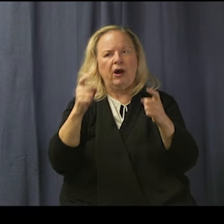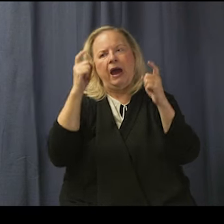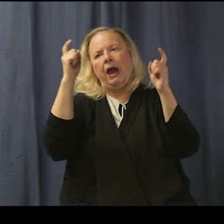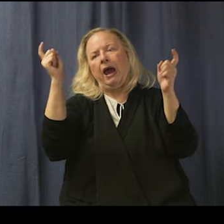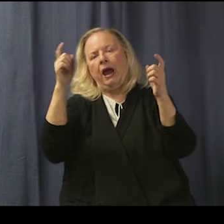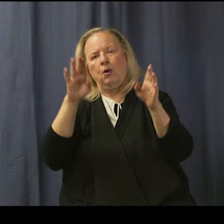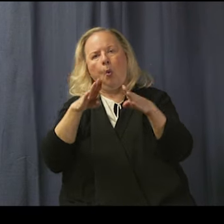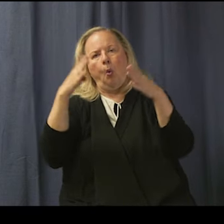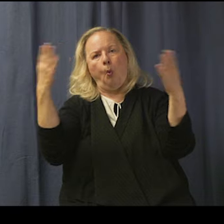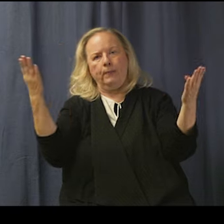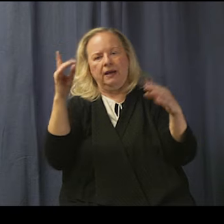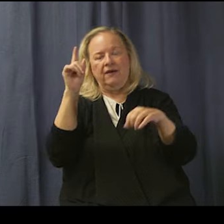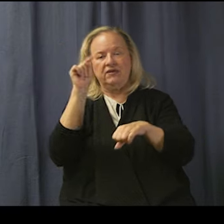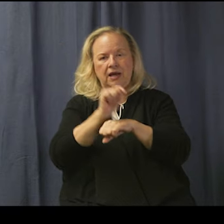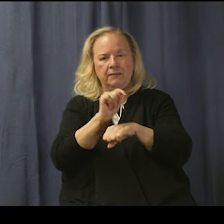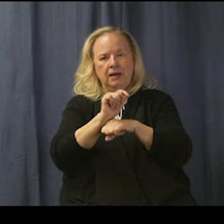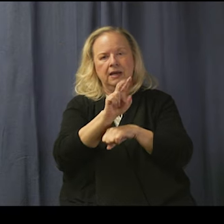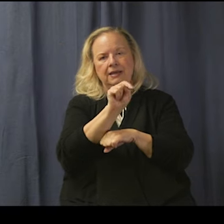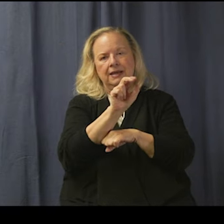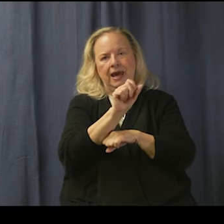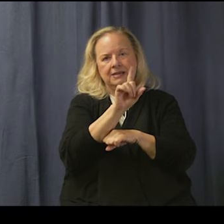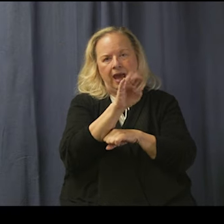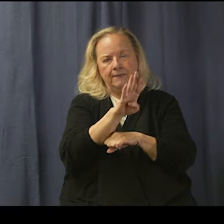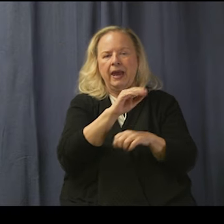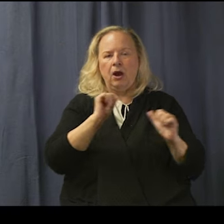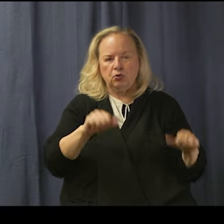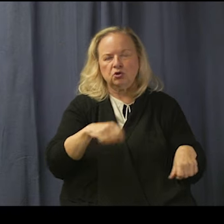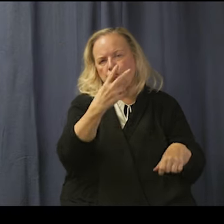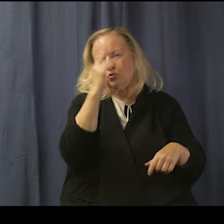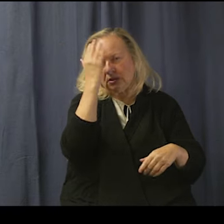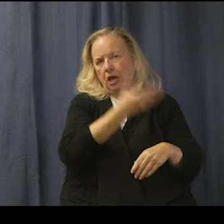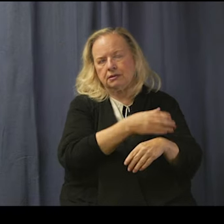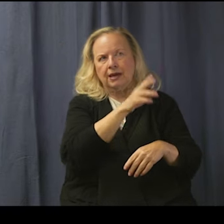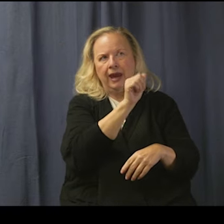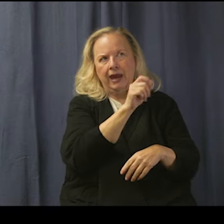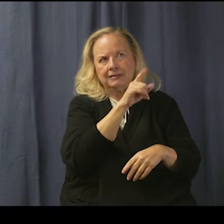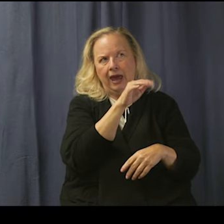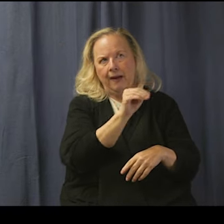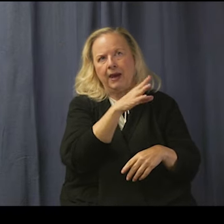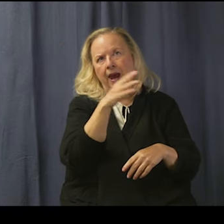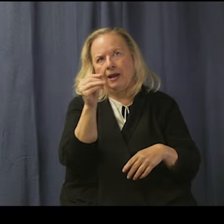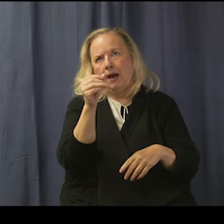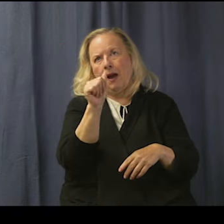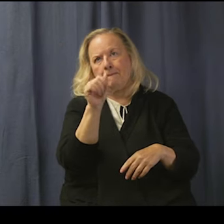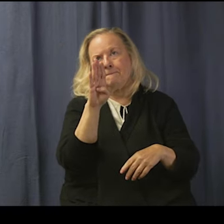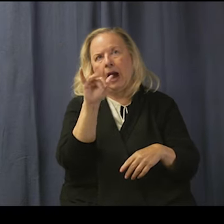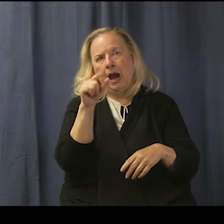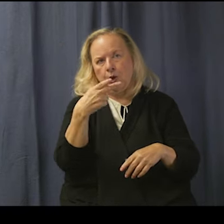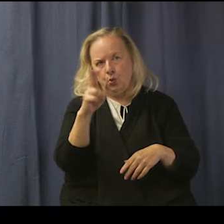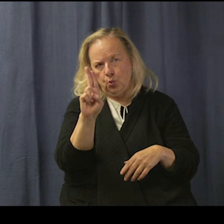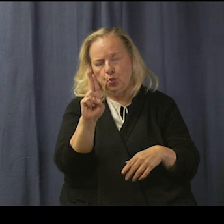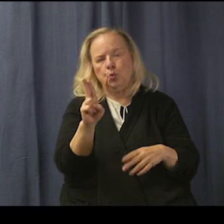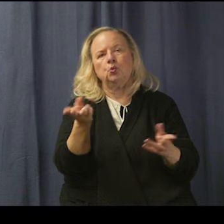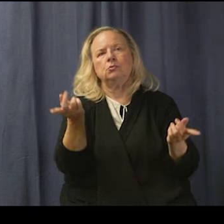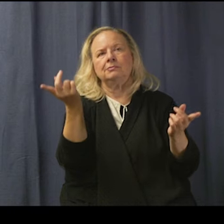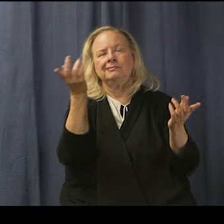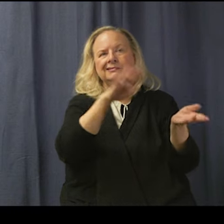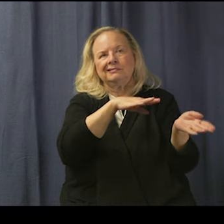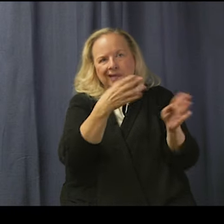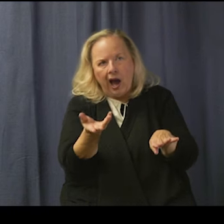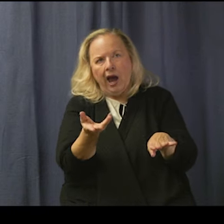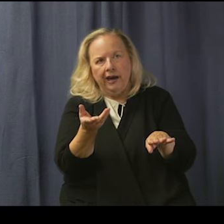of the tabernacle, and Nadab and Abihu, Aaron's two sons, die. That kind of crashes the party, okay?